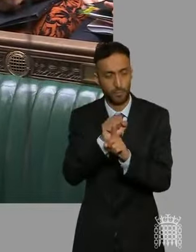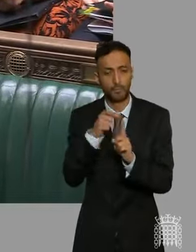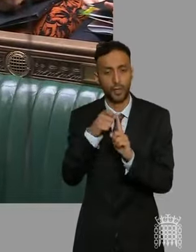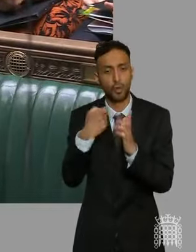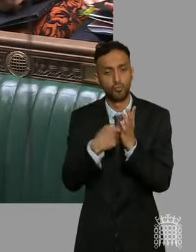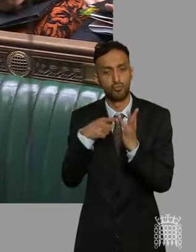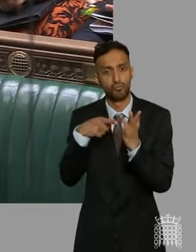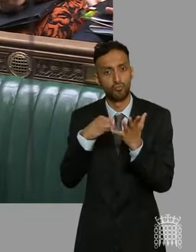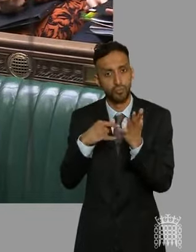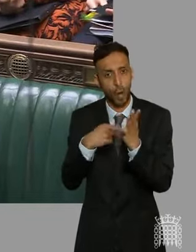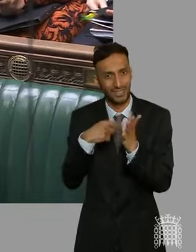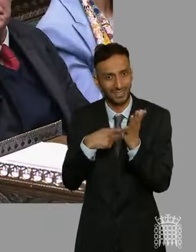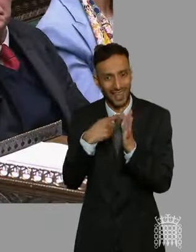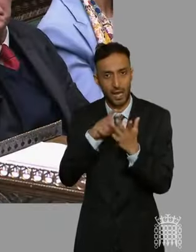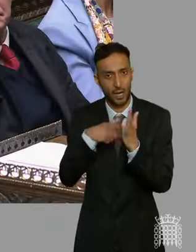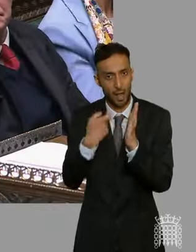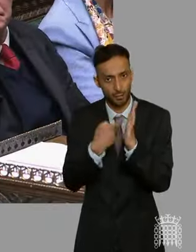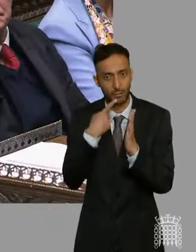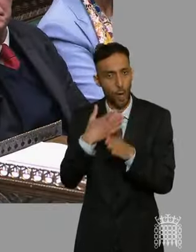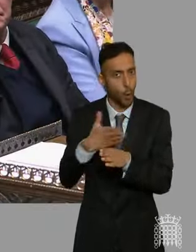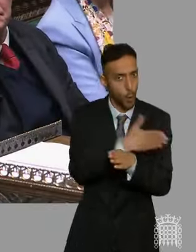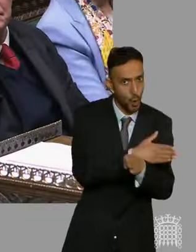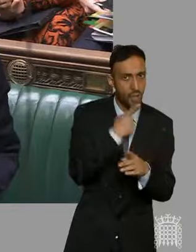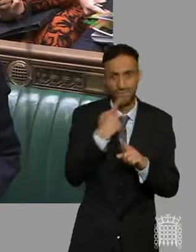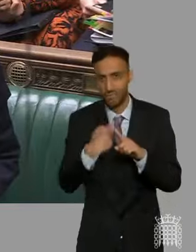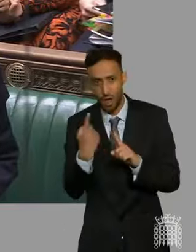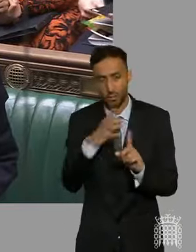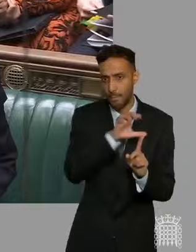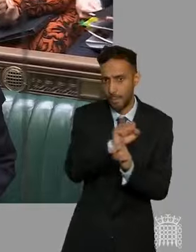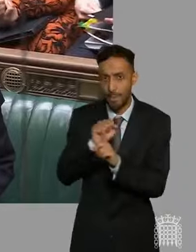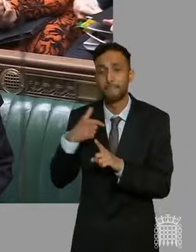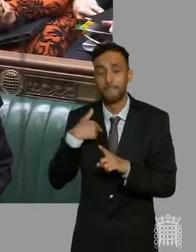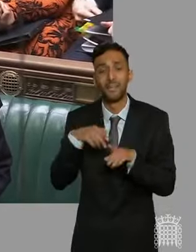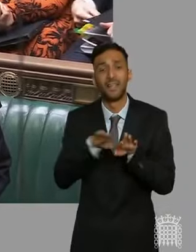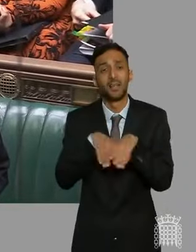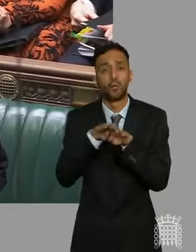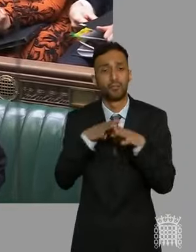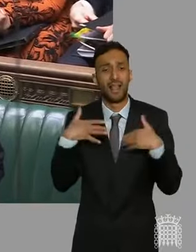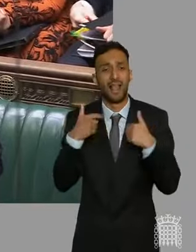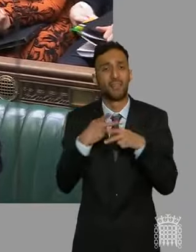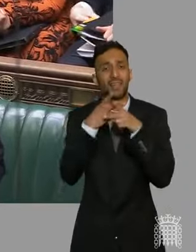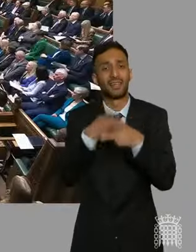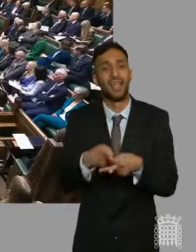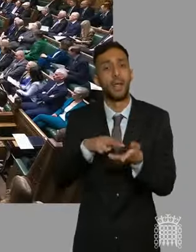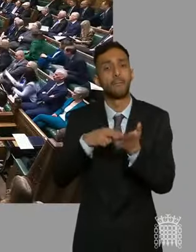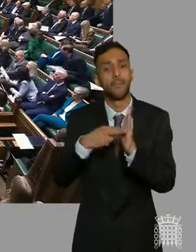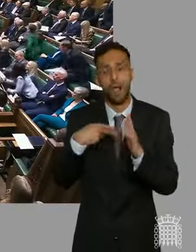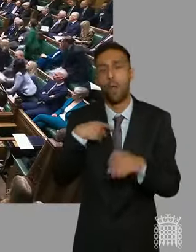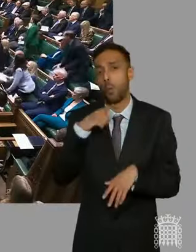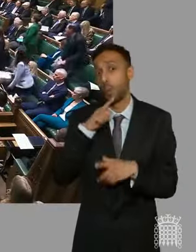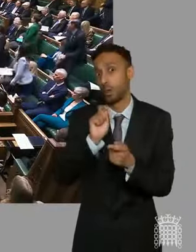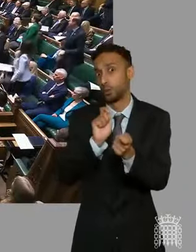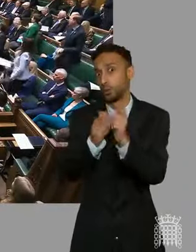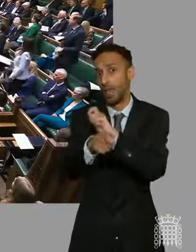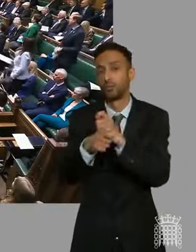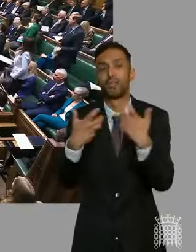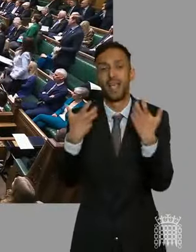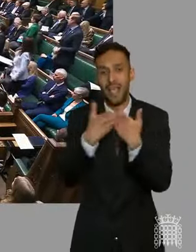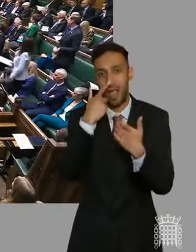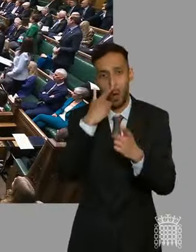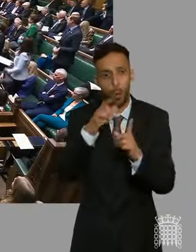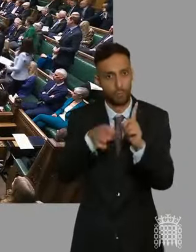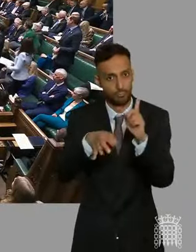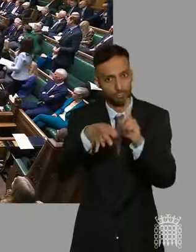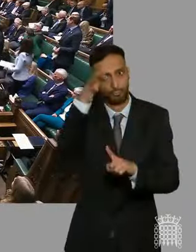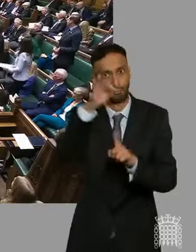we treat cancer right across the country, and I'll make sure he's fully informed of the steps that we're taking, and we'll work with him. Ruth Jones. Thank you, Mr.